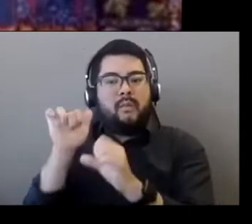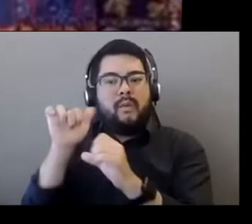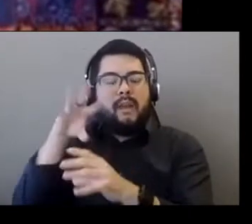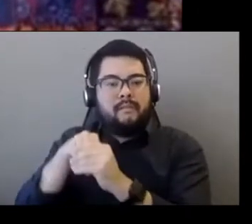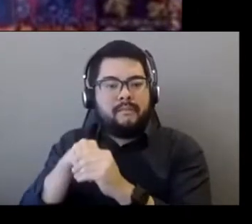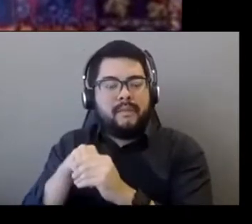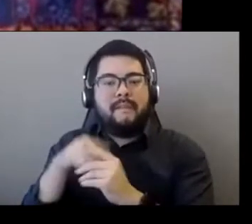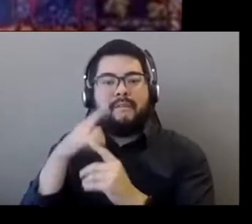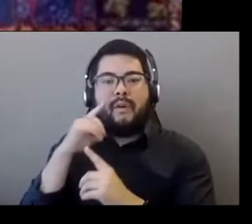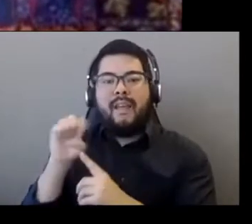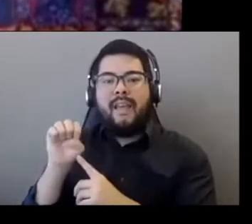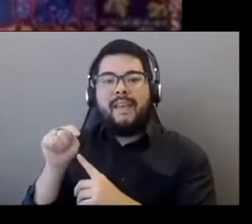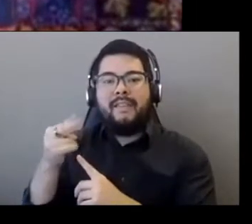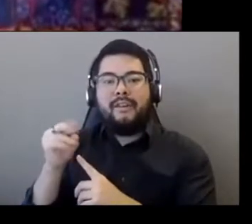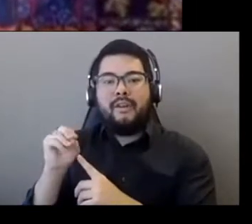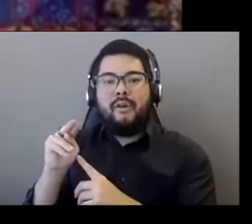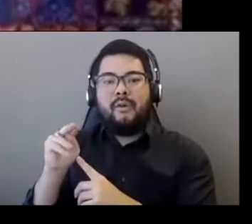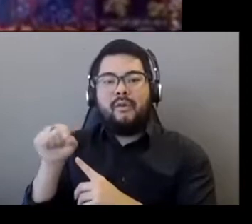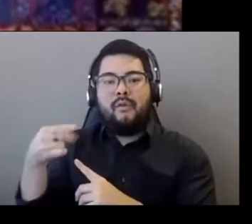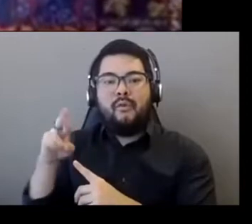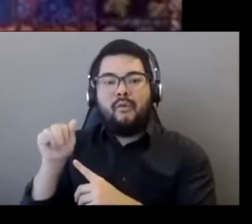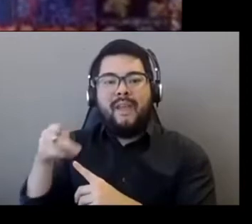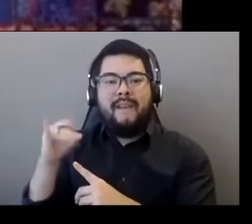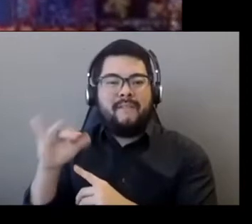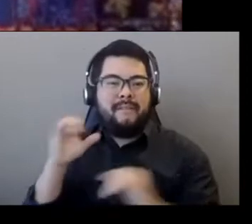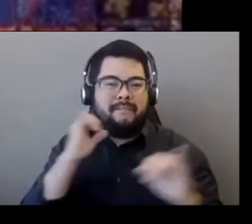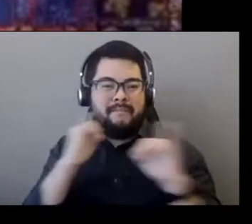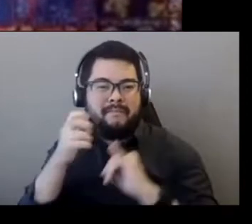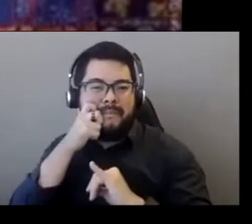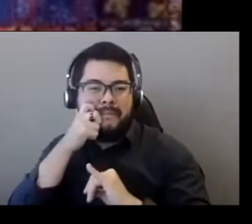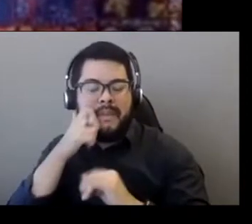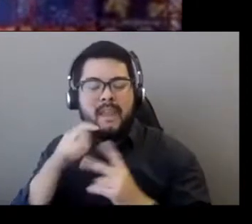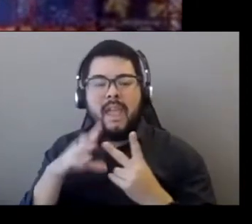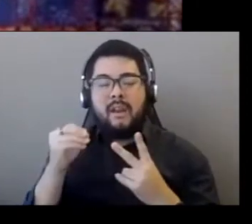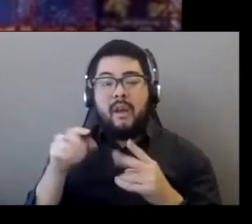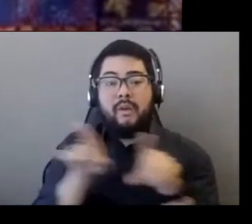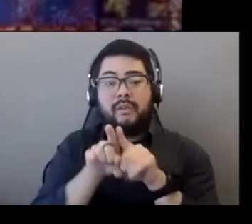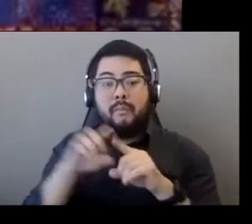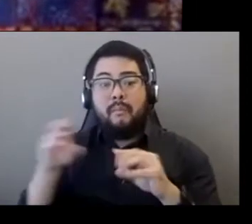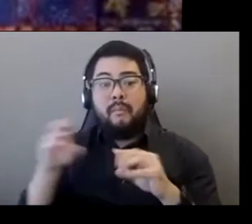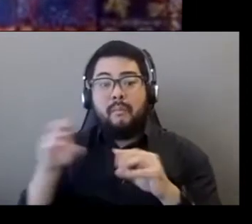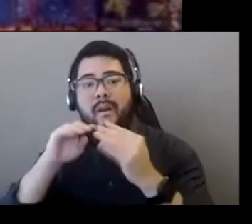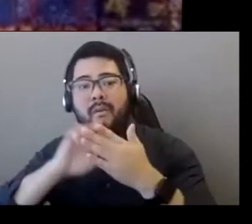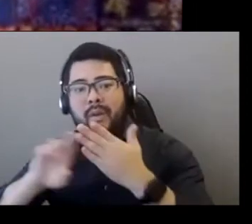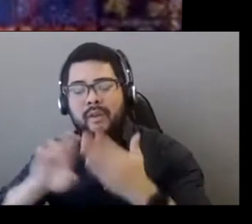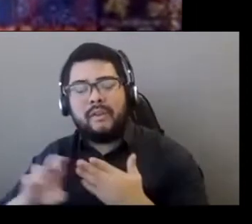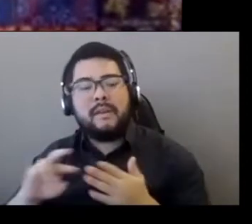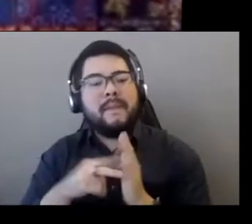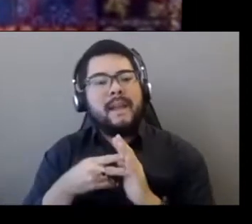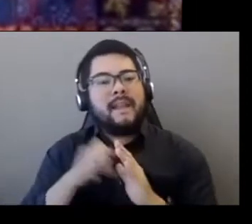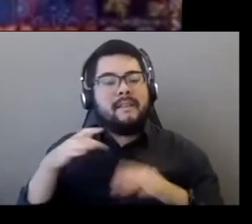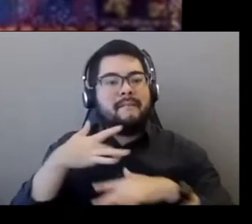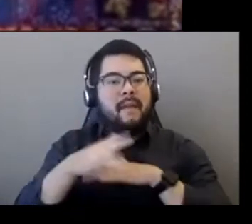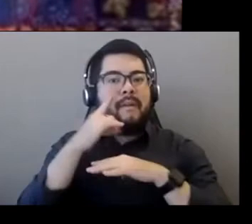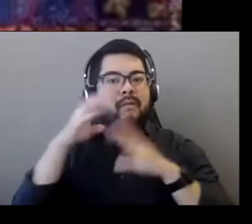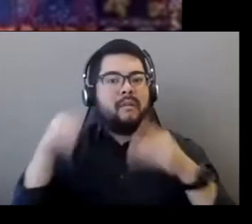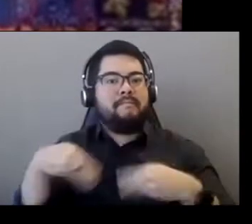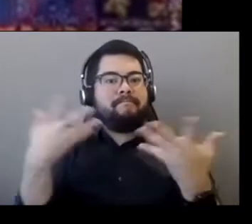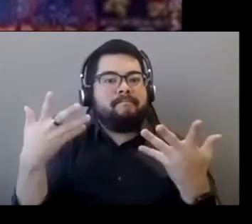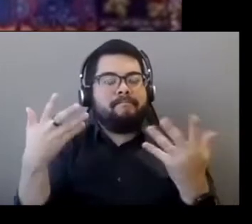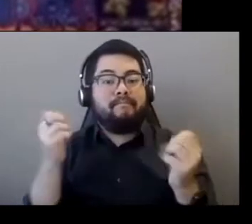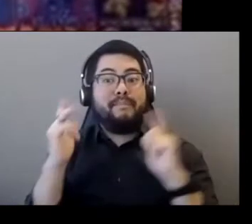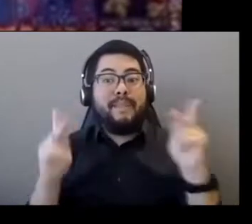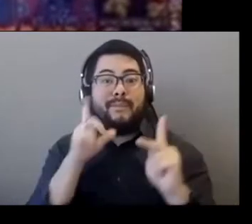ethnographic fieldwork and challenging academic paywalls and the way knowledge is made inaccessible to the general public,